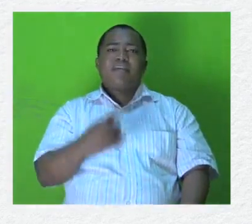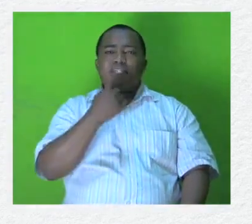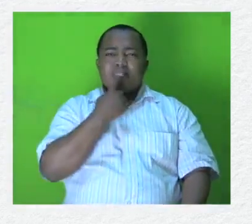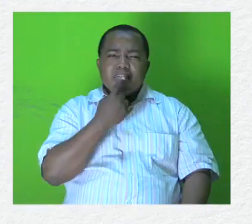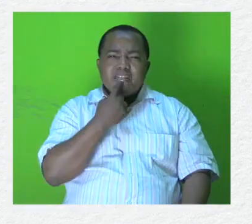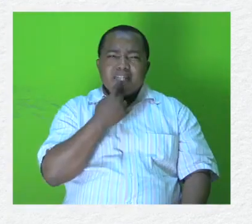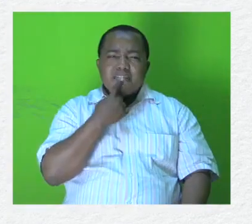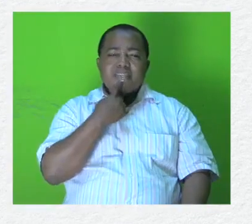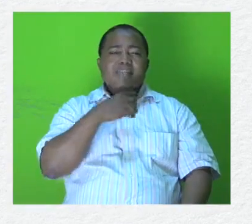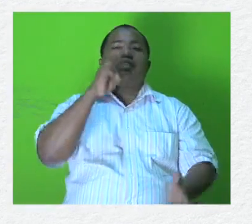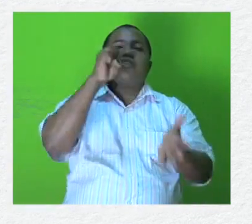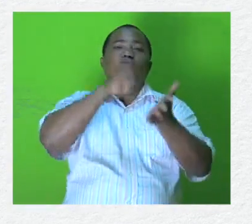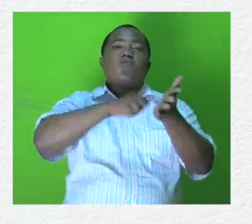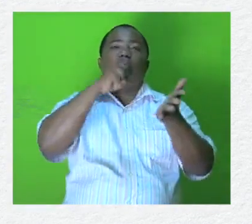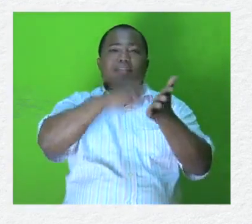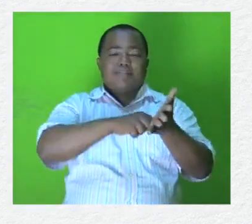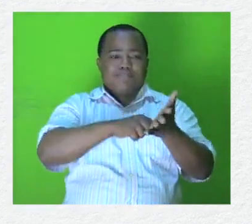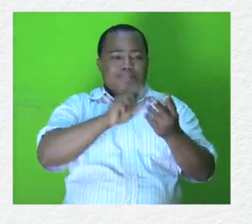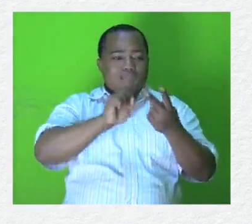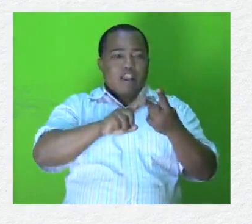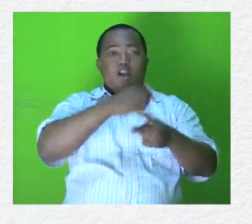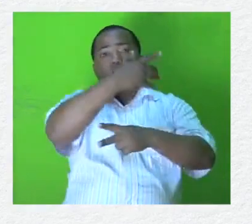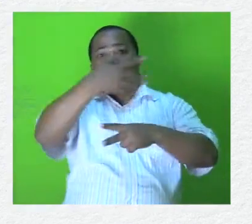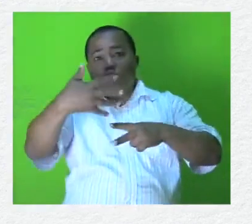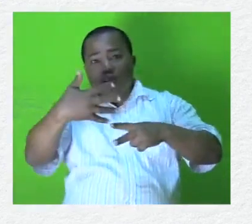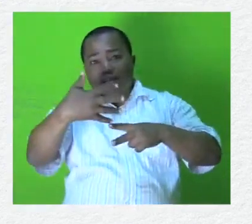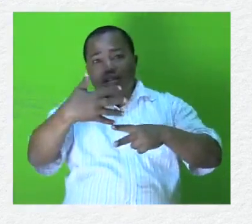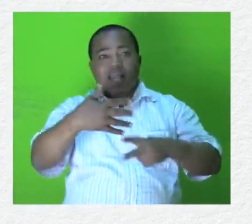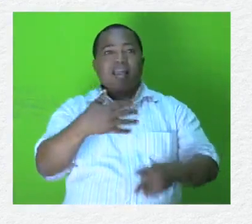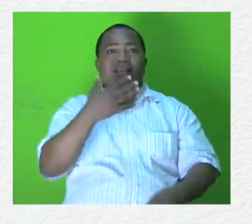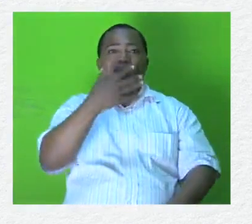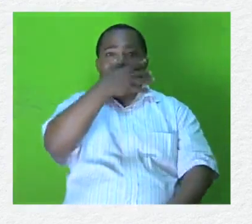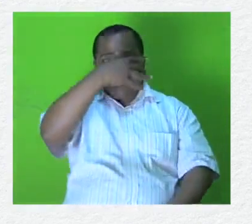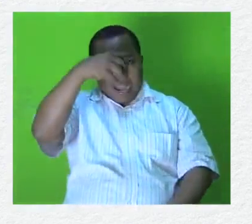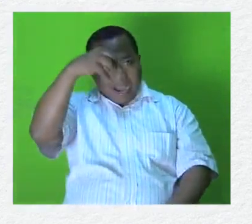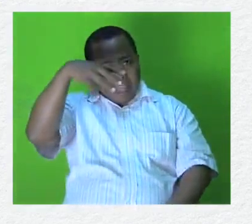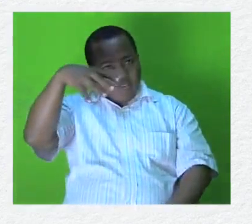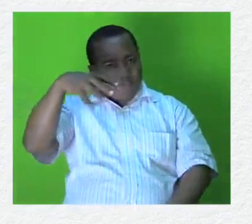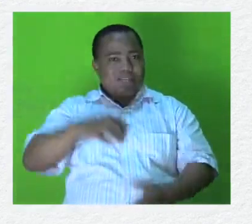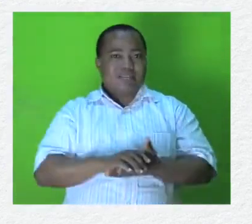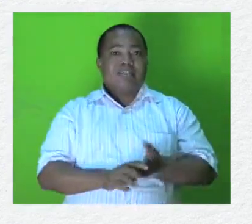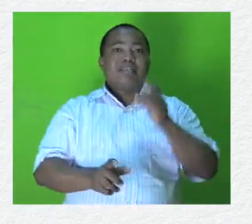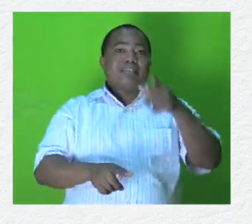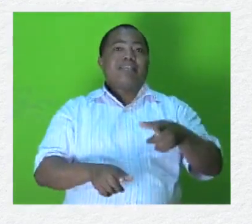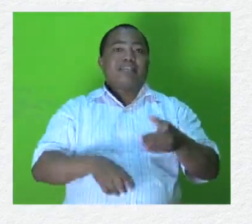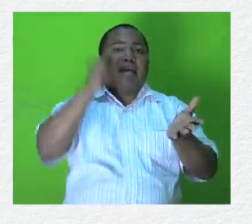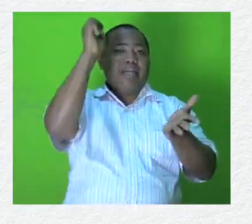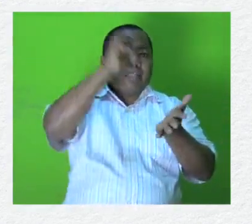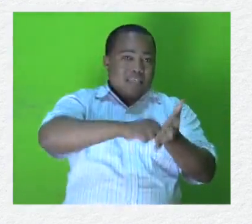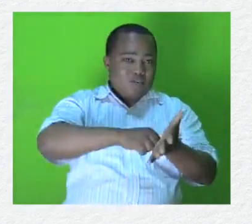Salt is a solid and water is a liquid. Therefore, it is